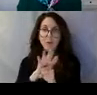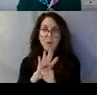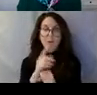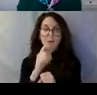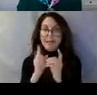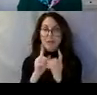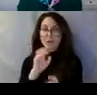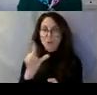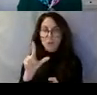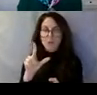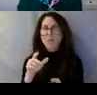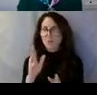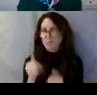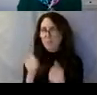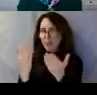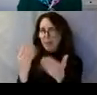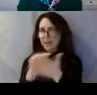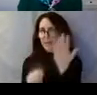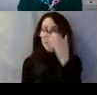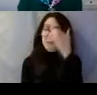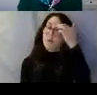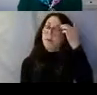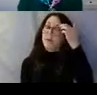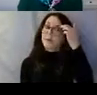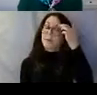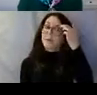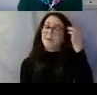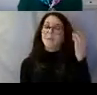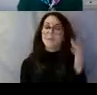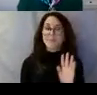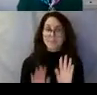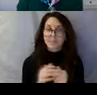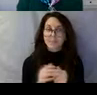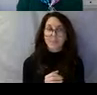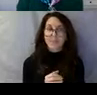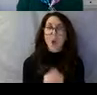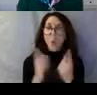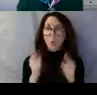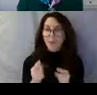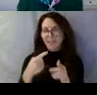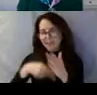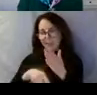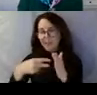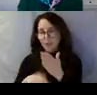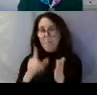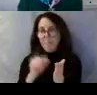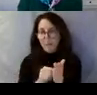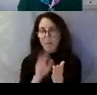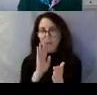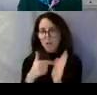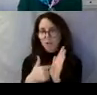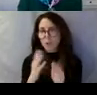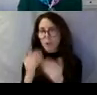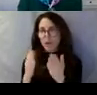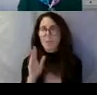tools. And I'll leave some of the recommendations that come out when this is published, but just to say a couple of things that I thought I should